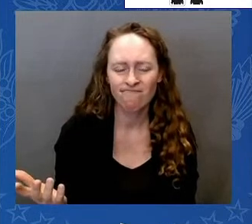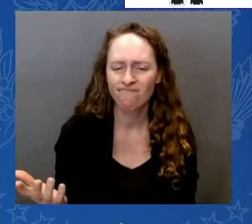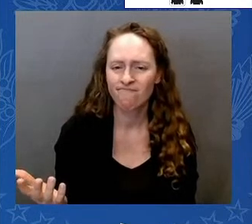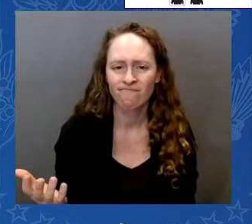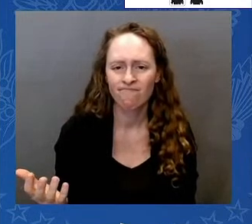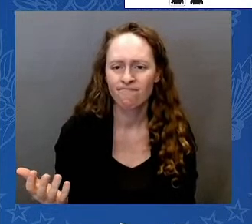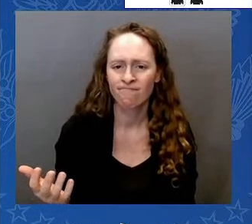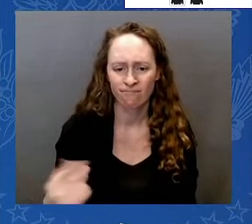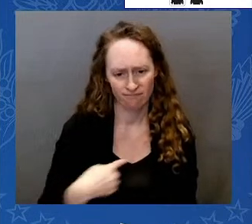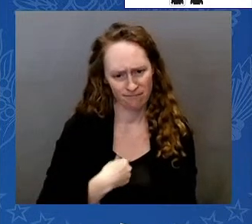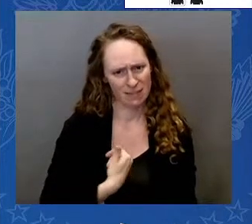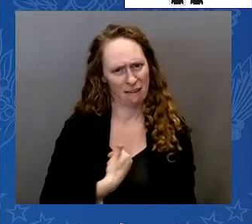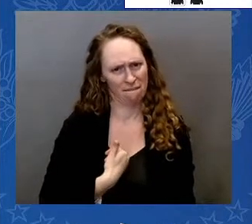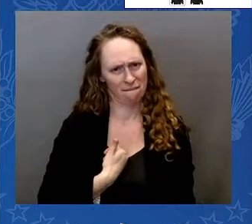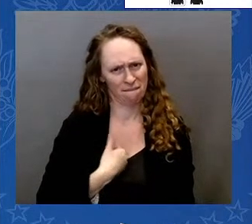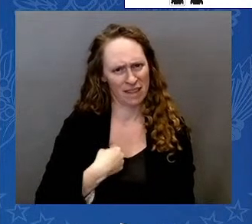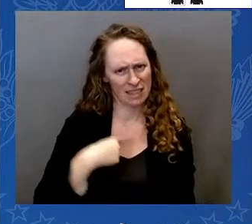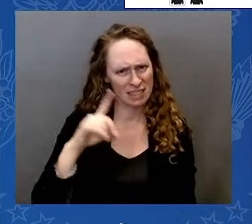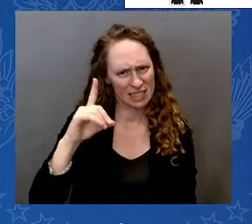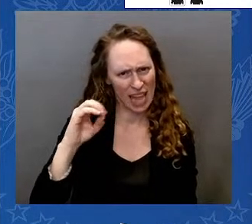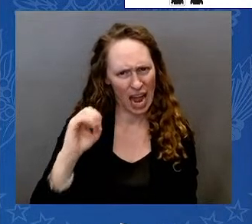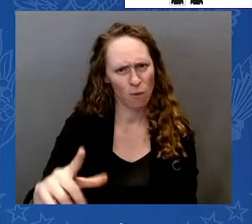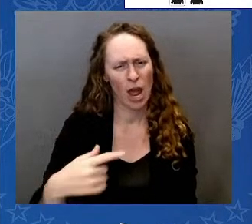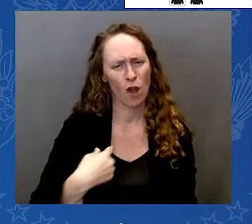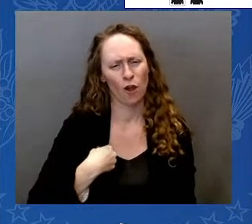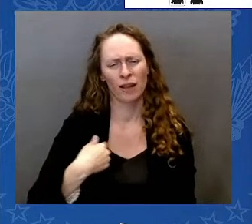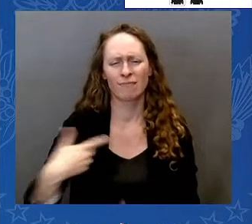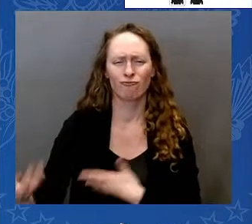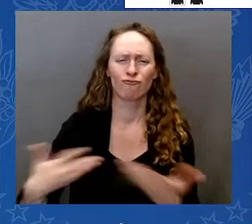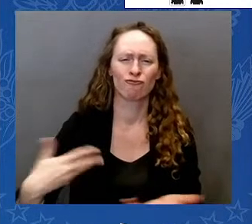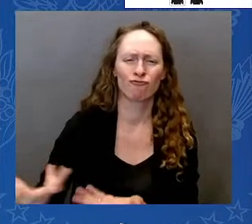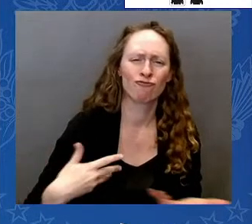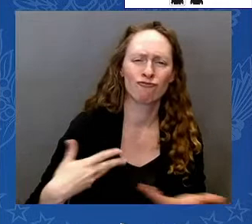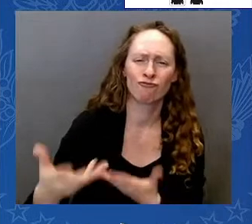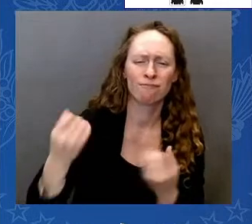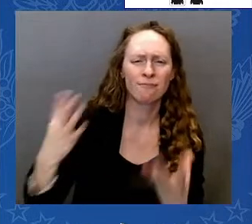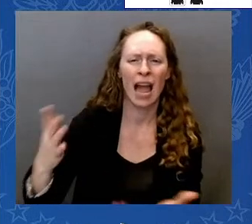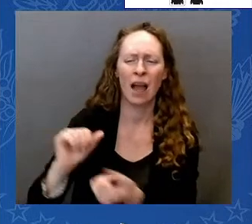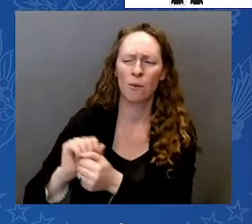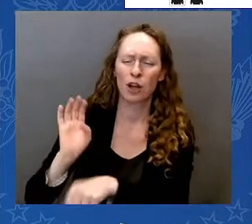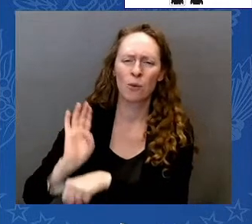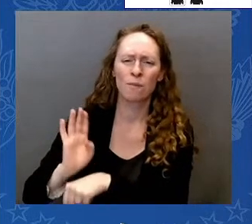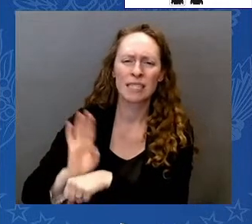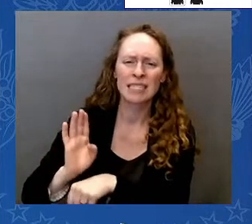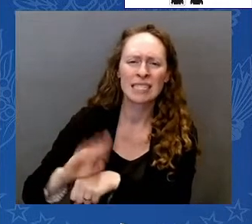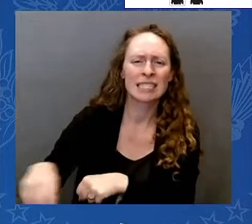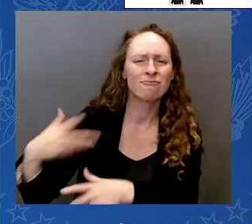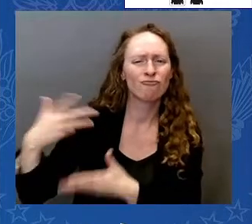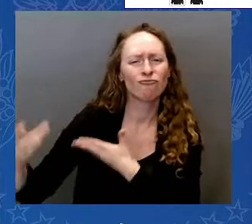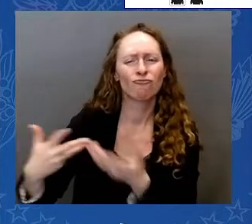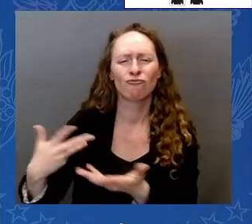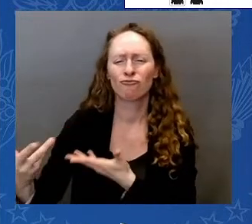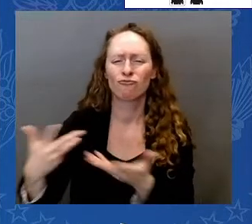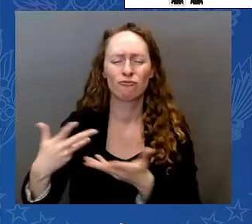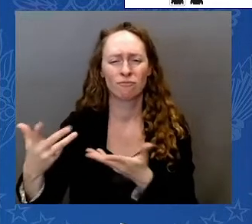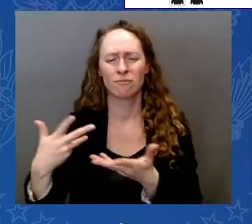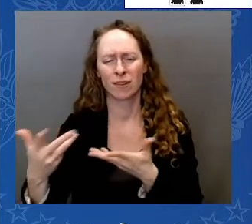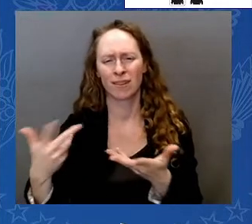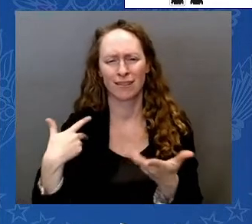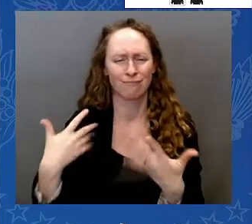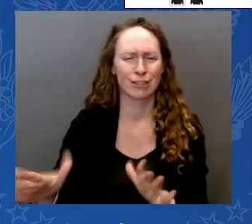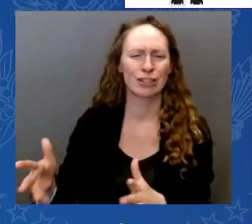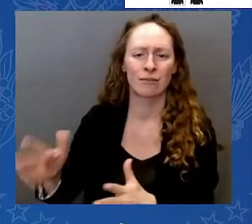But everybody should be paying something. Everybody should be paying something. And we're doing all this while reducing the